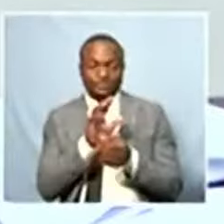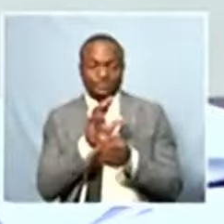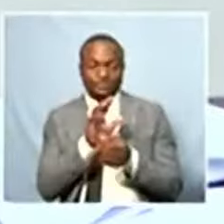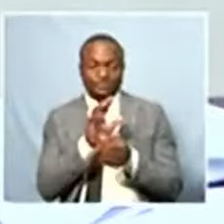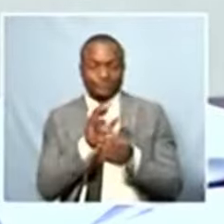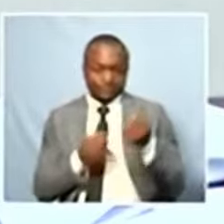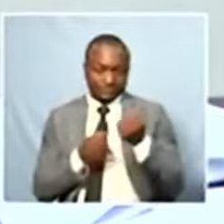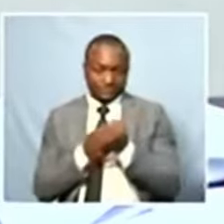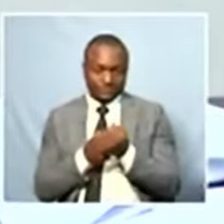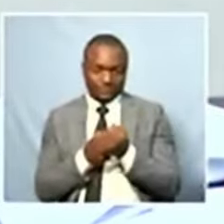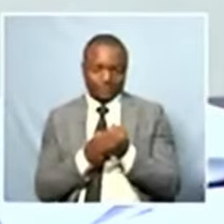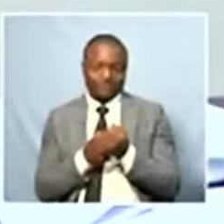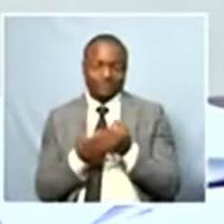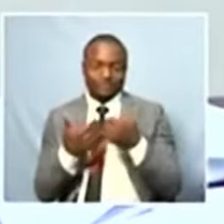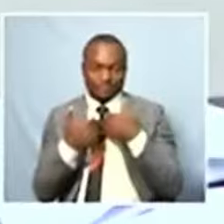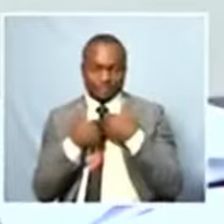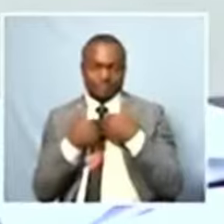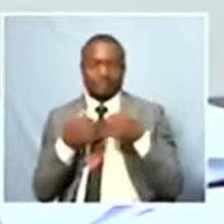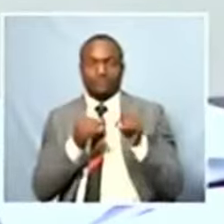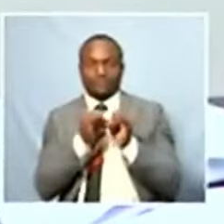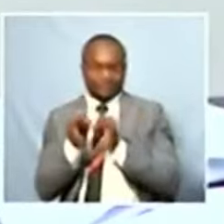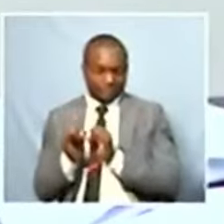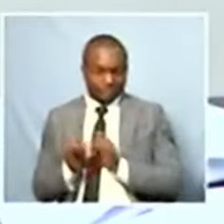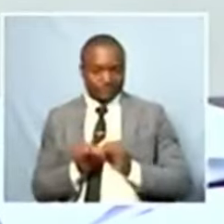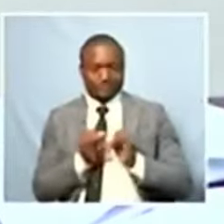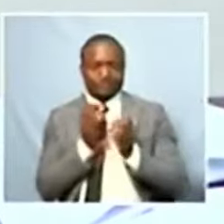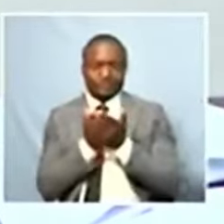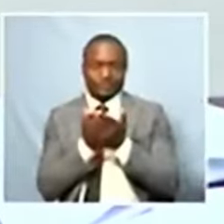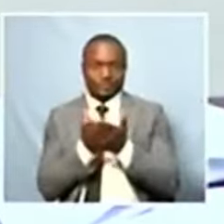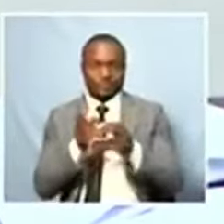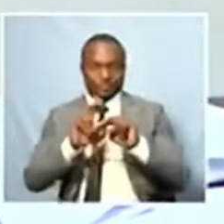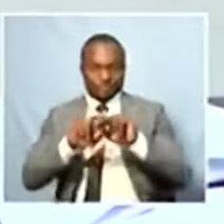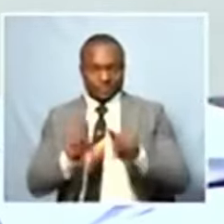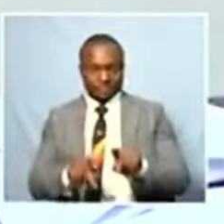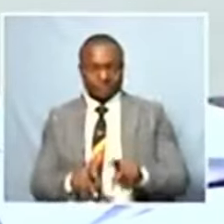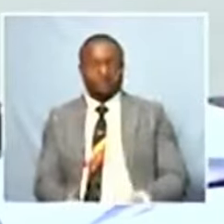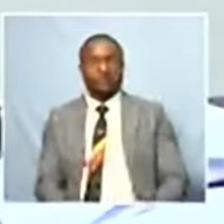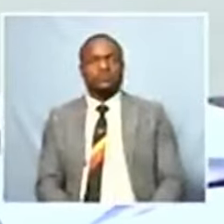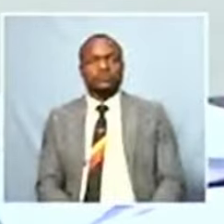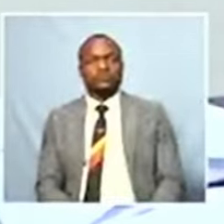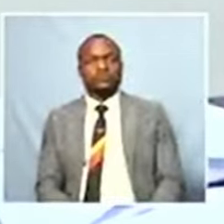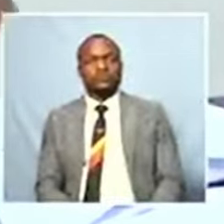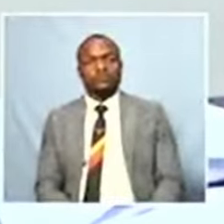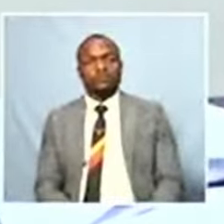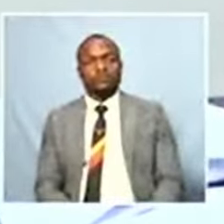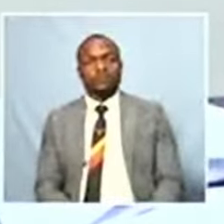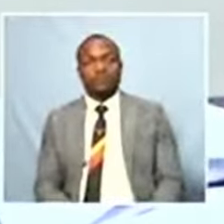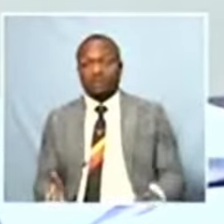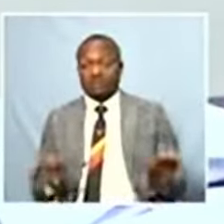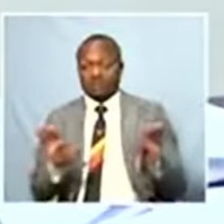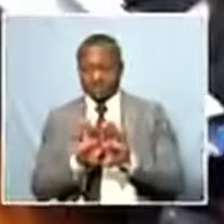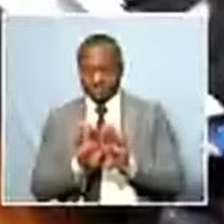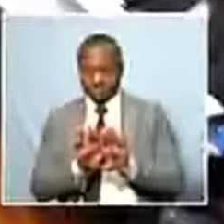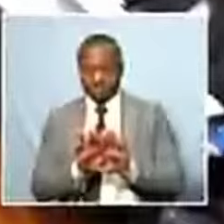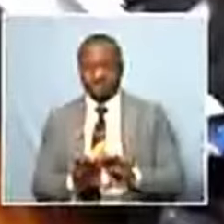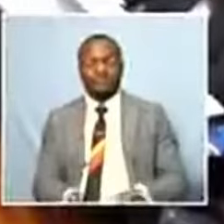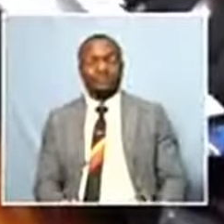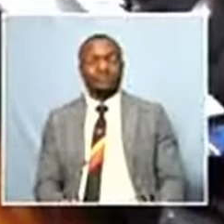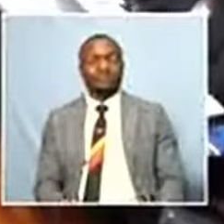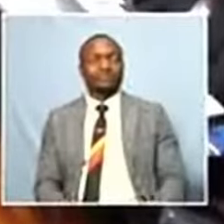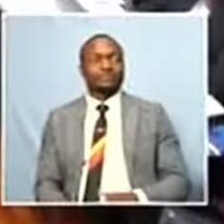in terms of having it implemented. I submit, Chair. Thank you. Just as we close,